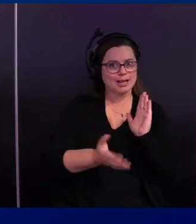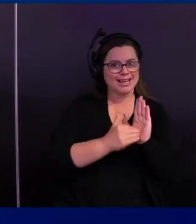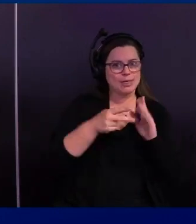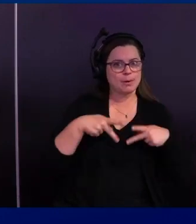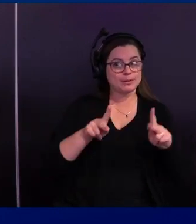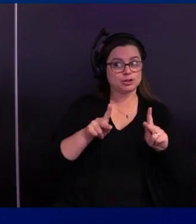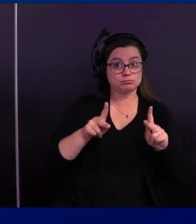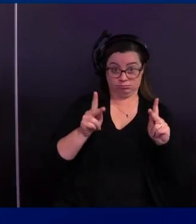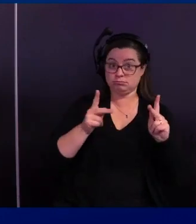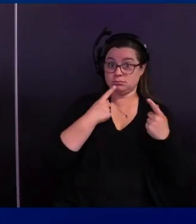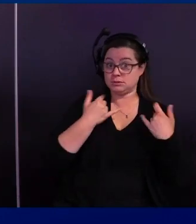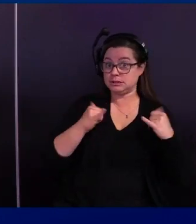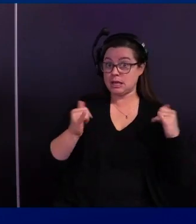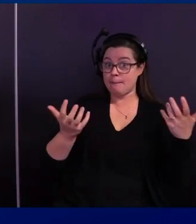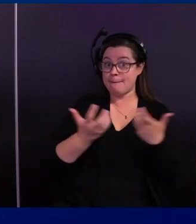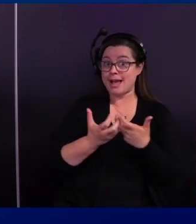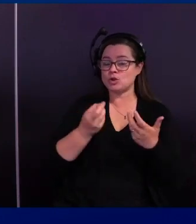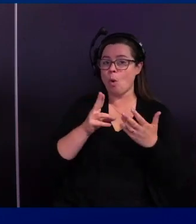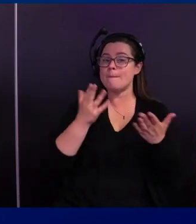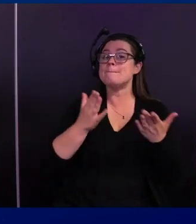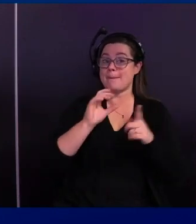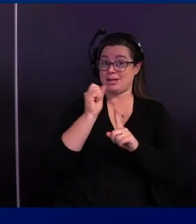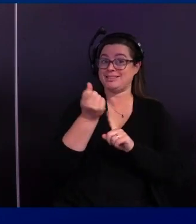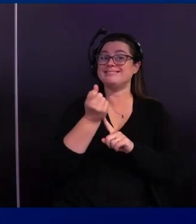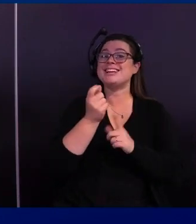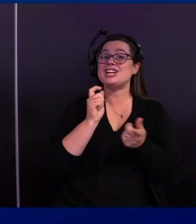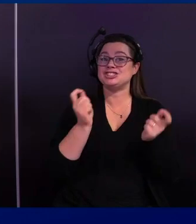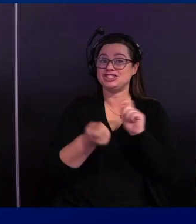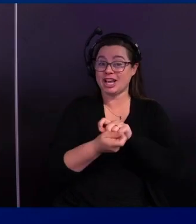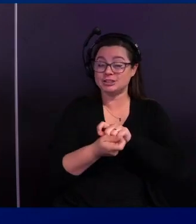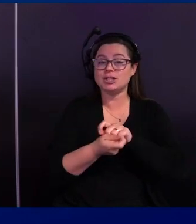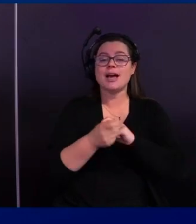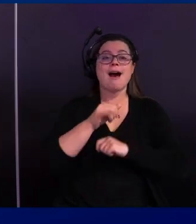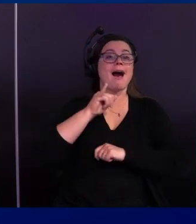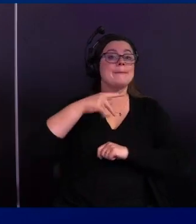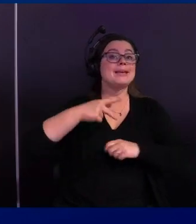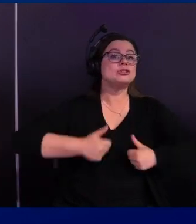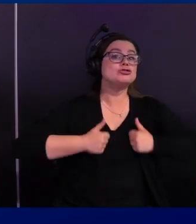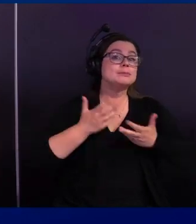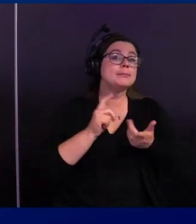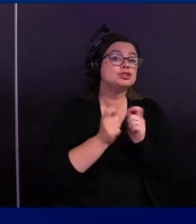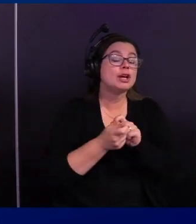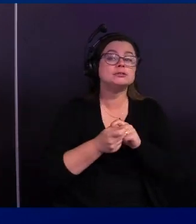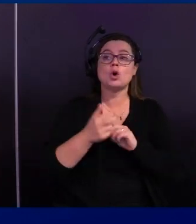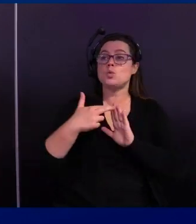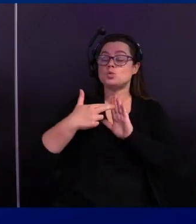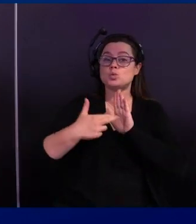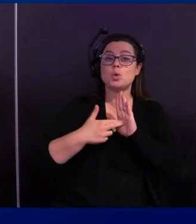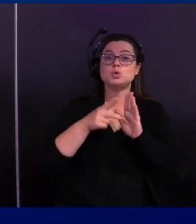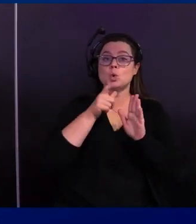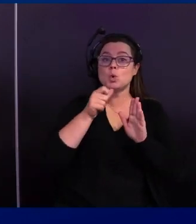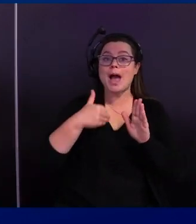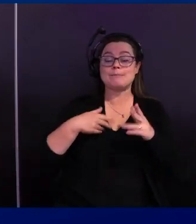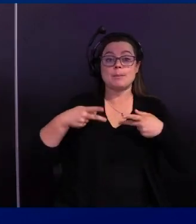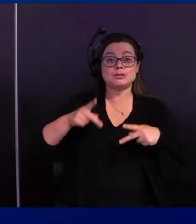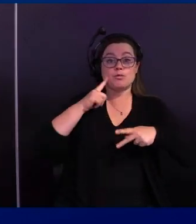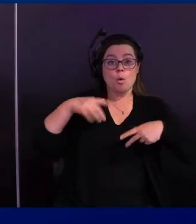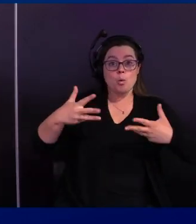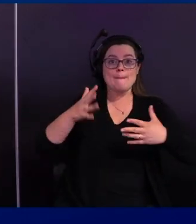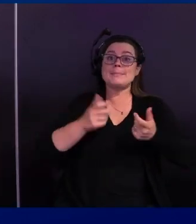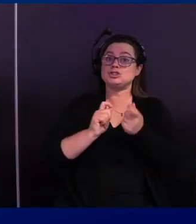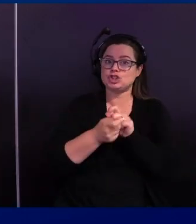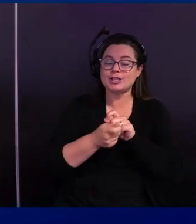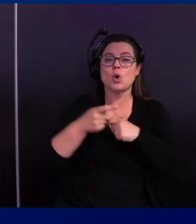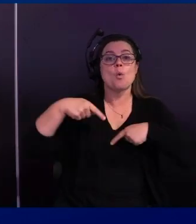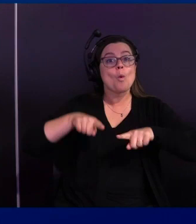The circumstances might have changed. The IP address might have changed. The rules around who's allowed to do what might have changed while they're logged onto the application. So